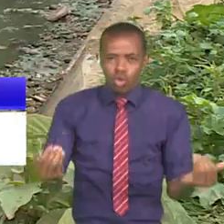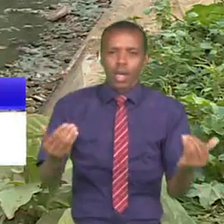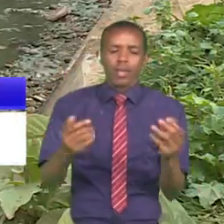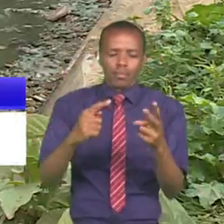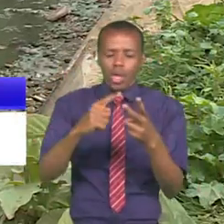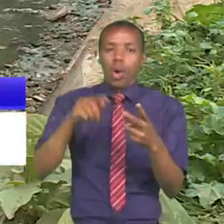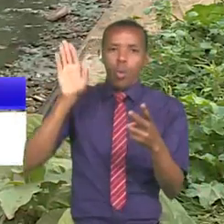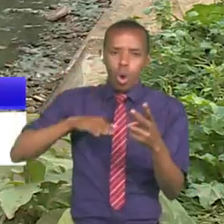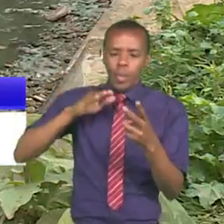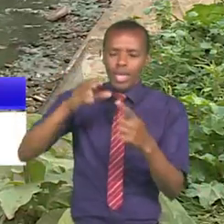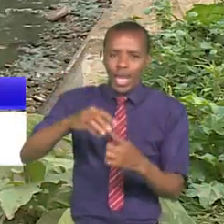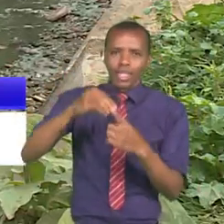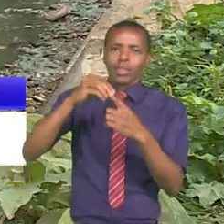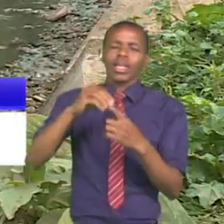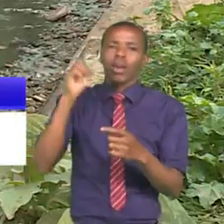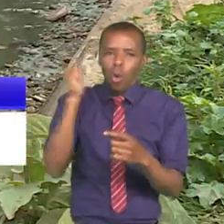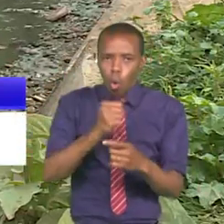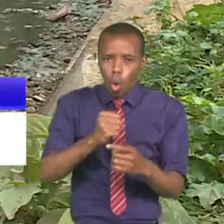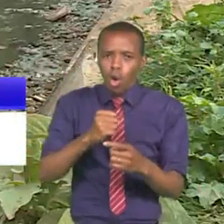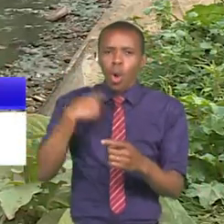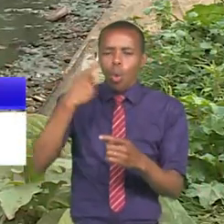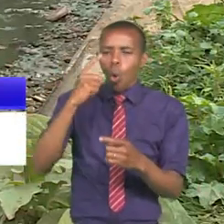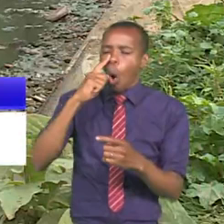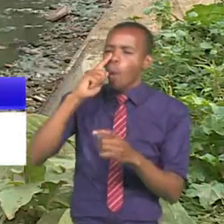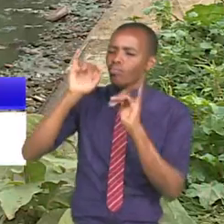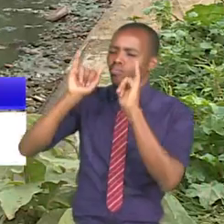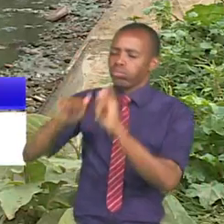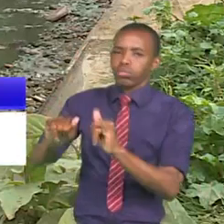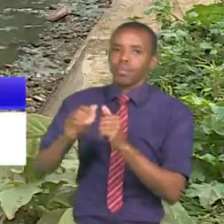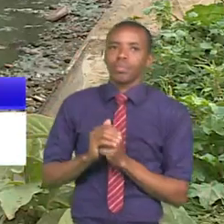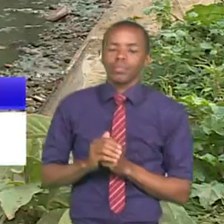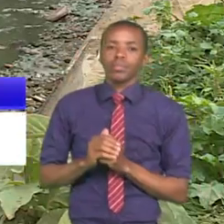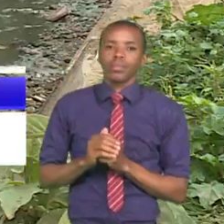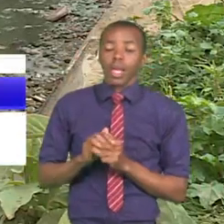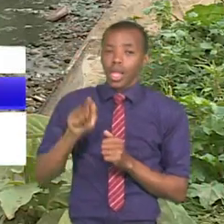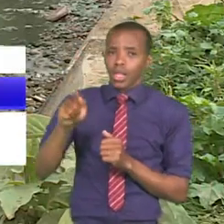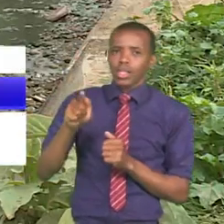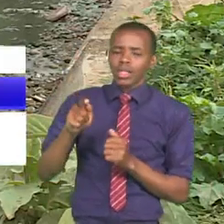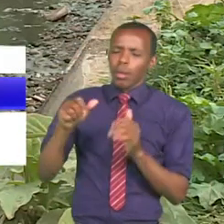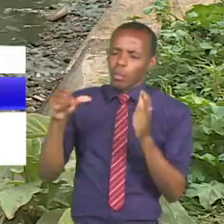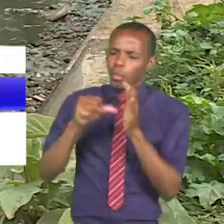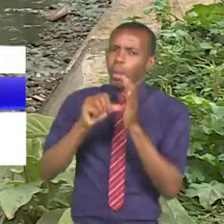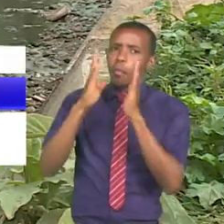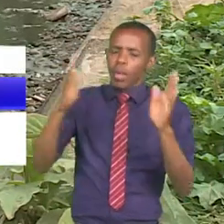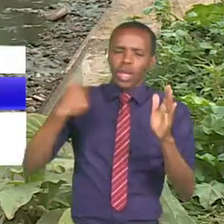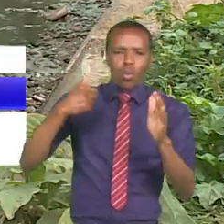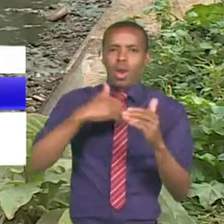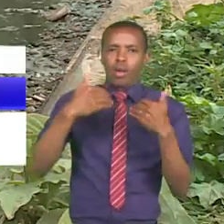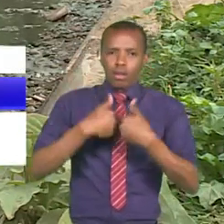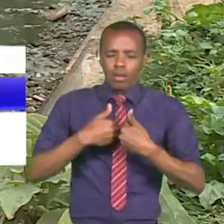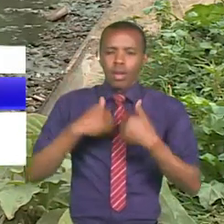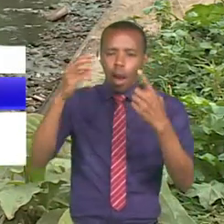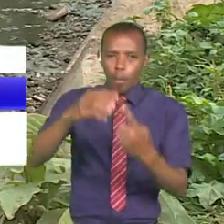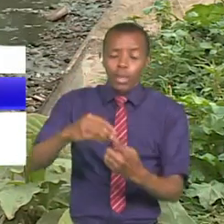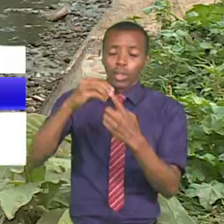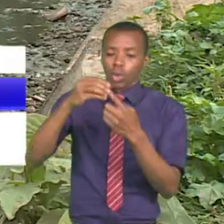women, especially the elderly ones who are left at home. And so this is a big problem we are facing here, and